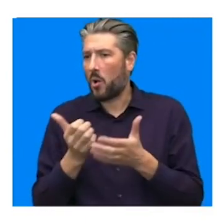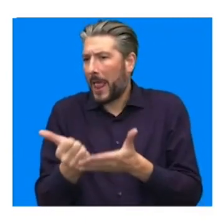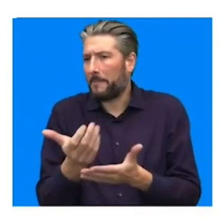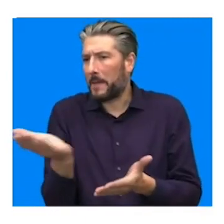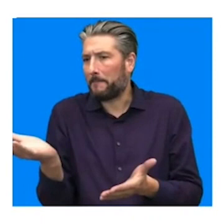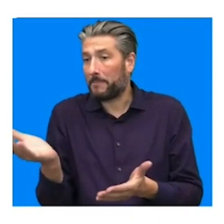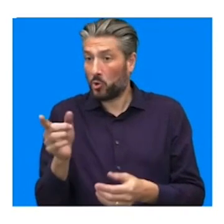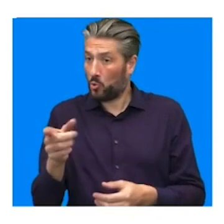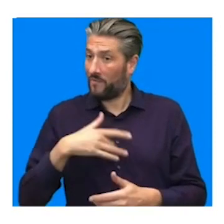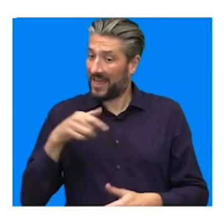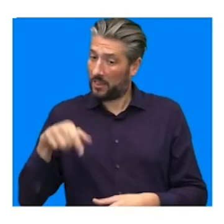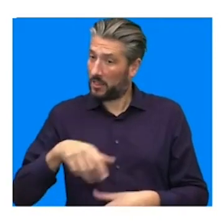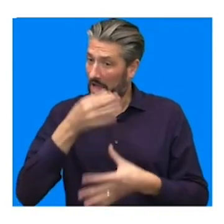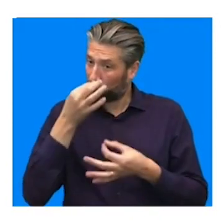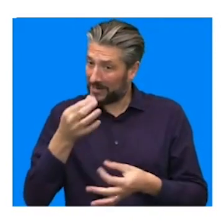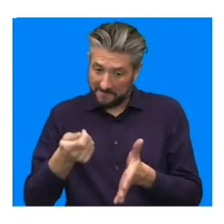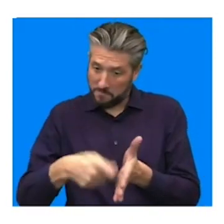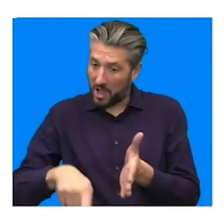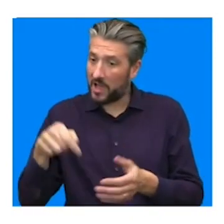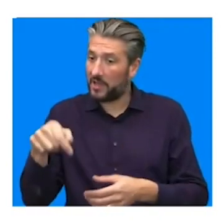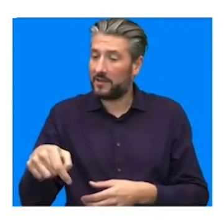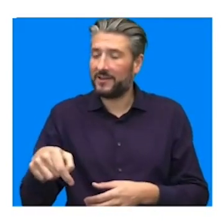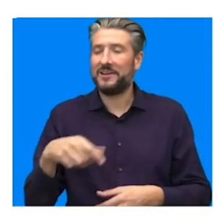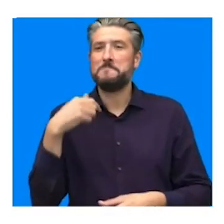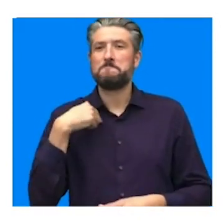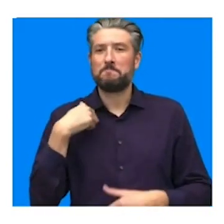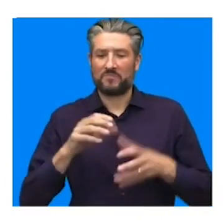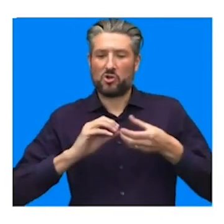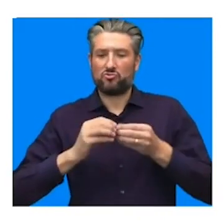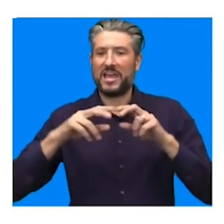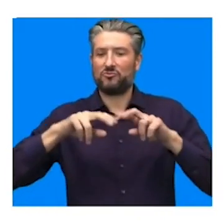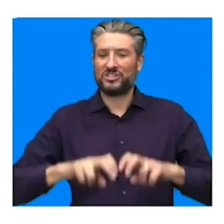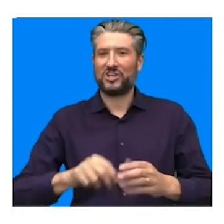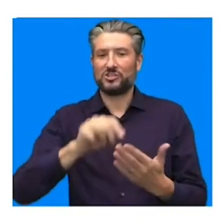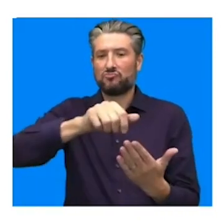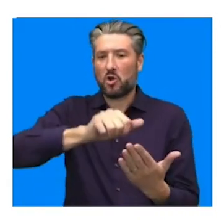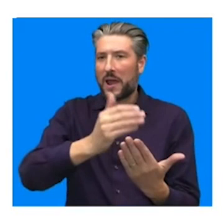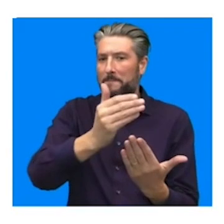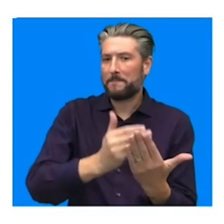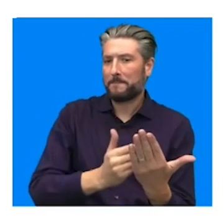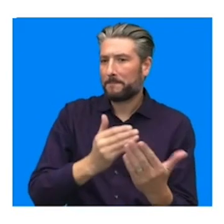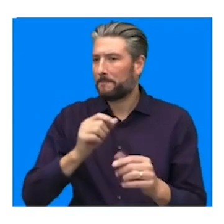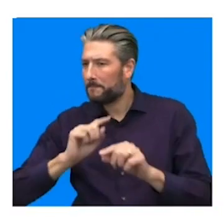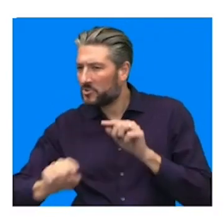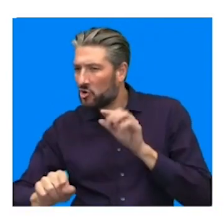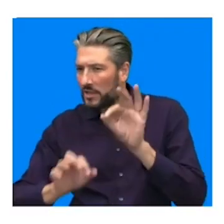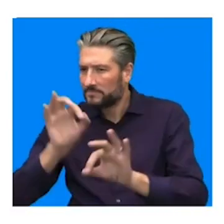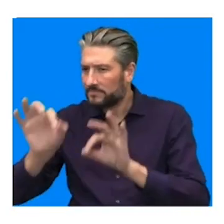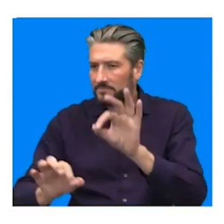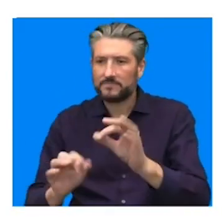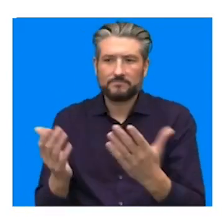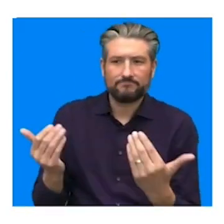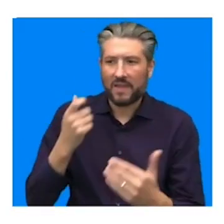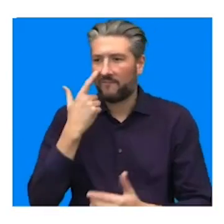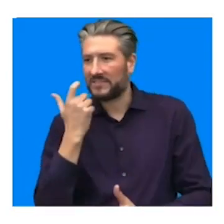them? So we then created a research program that would help, unpick those questions. How attractive it would